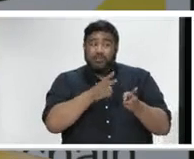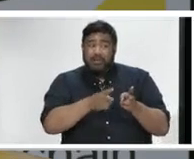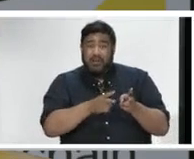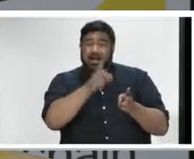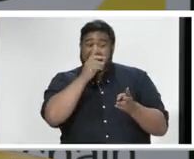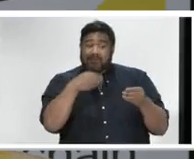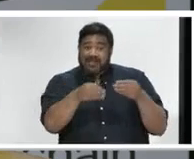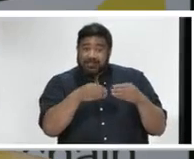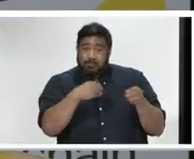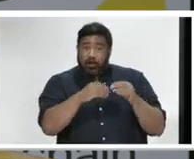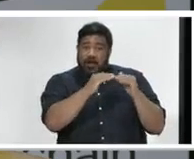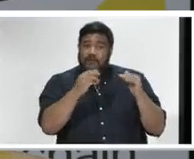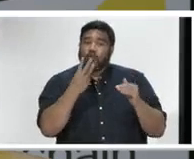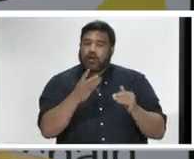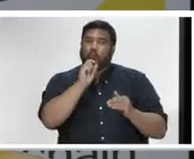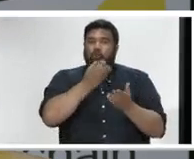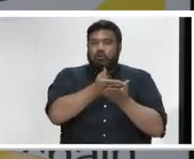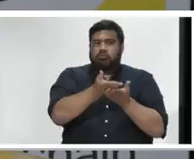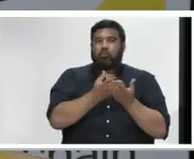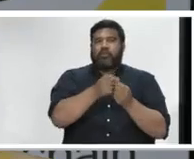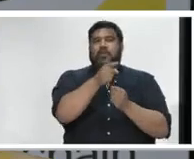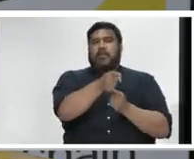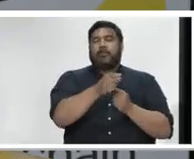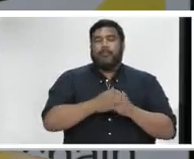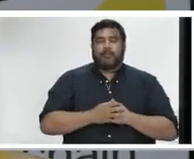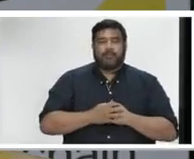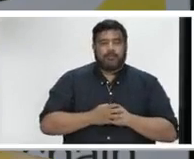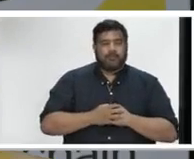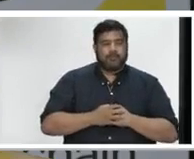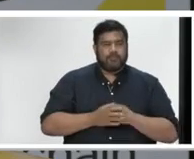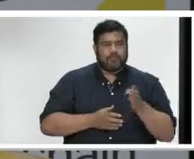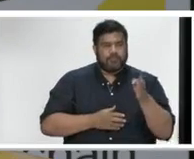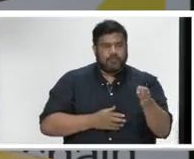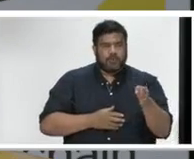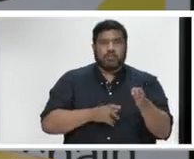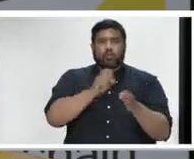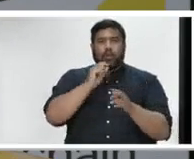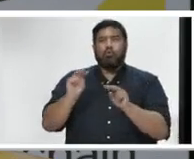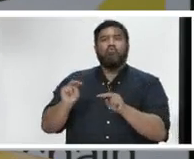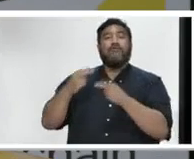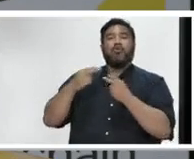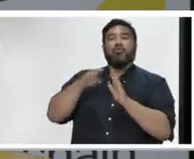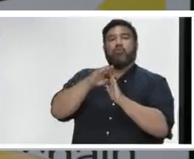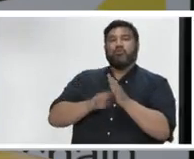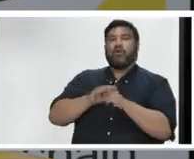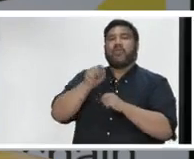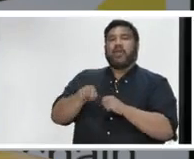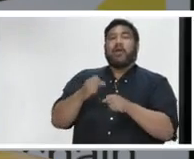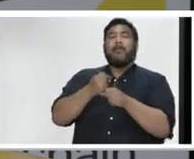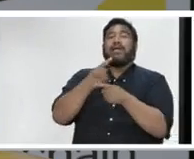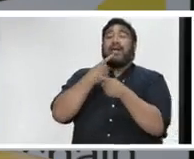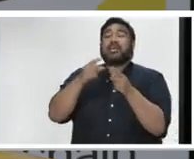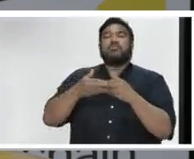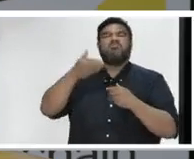3. And hospitals for like pregnant women and yes, those are being reviewed, so we will make announcements further about that. But then people can